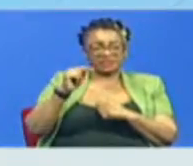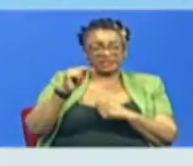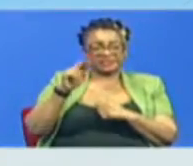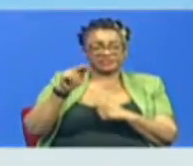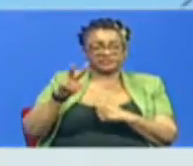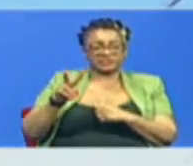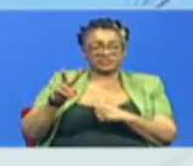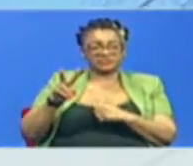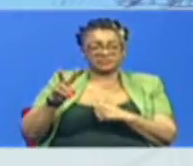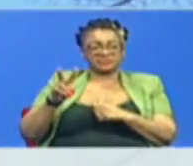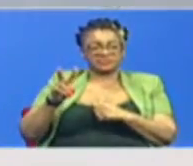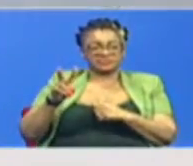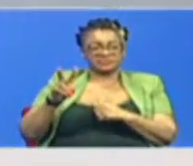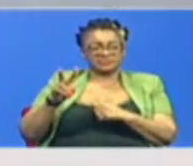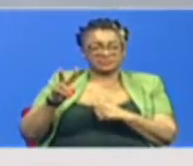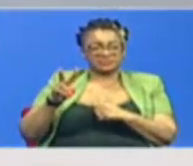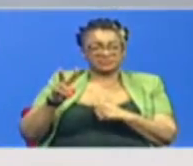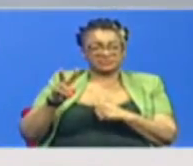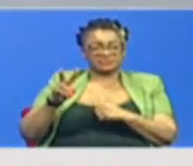NTV.